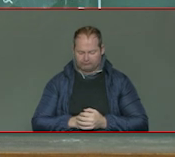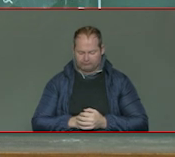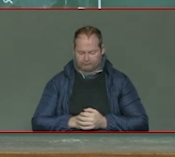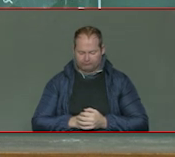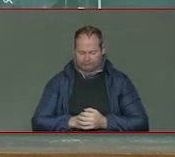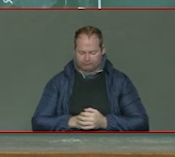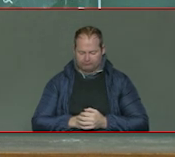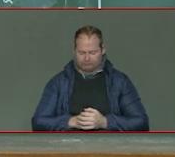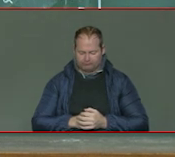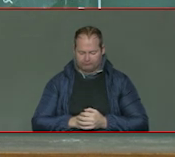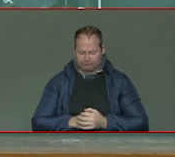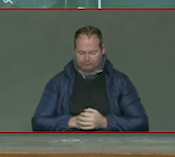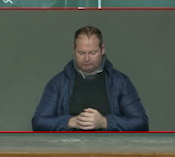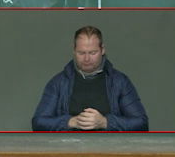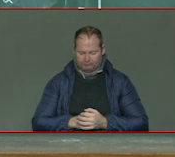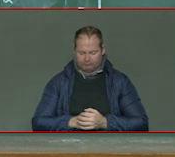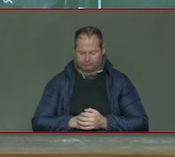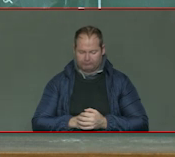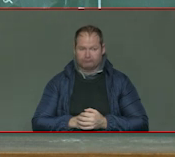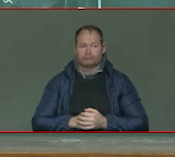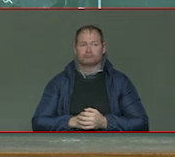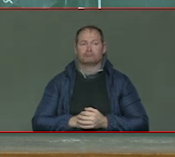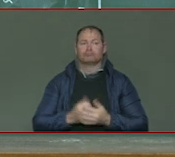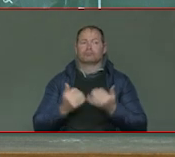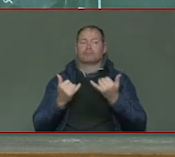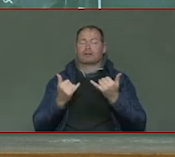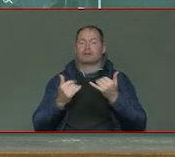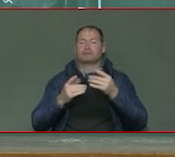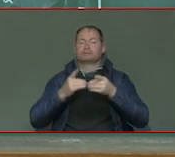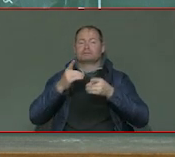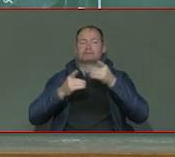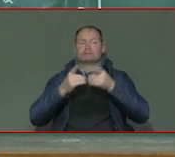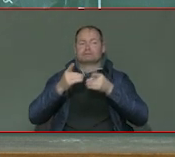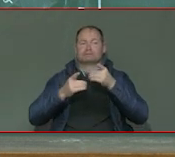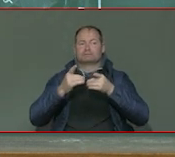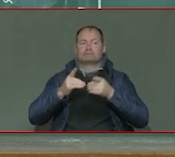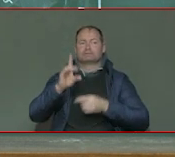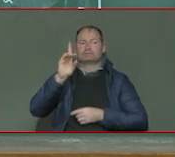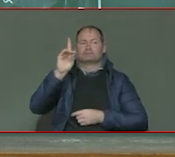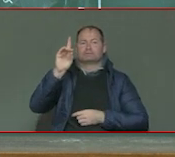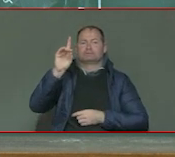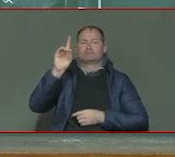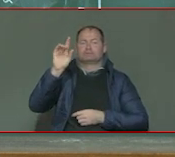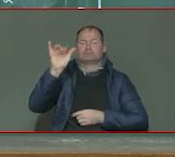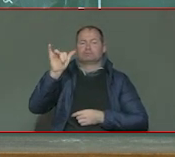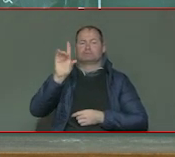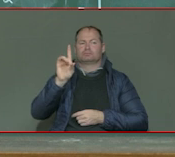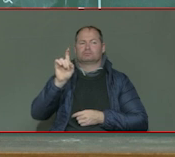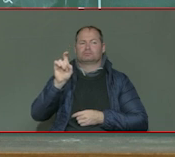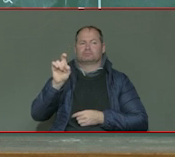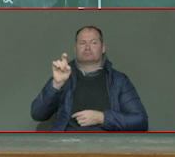dy over dx. That means determine the derivative if y is equal